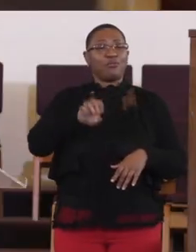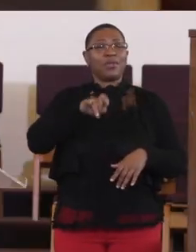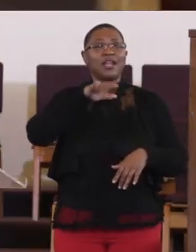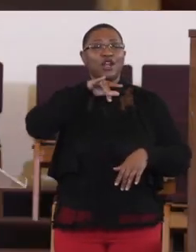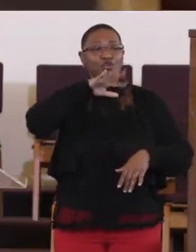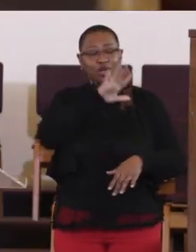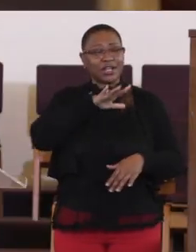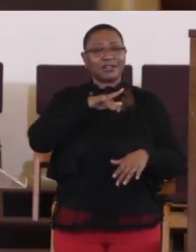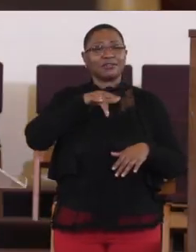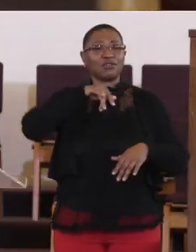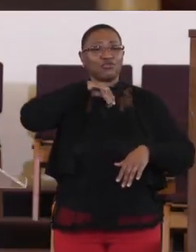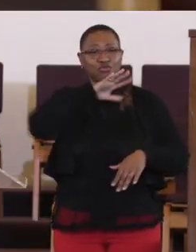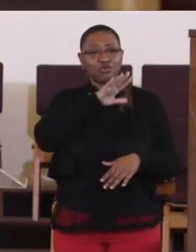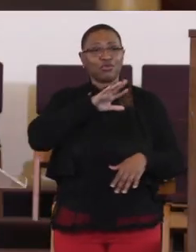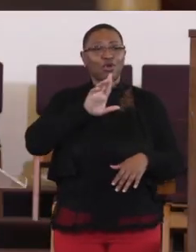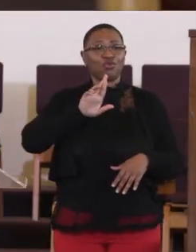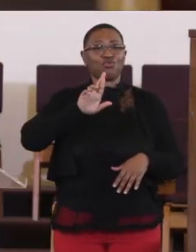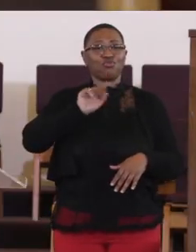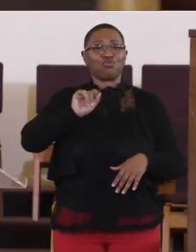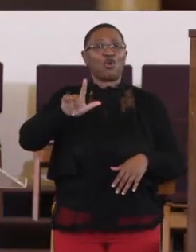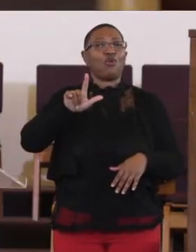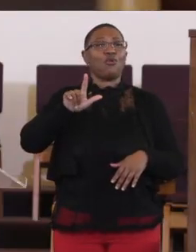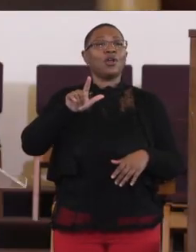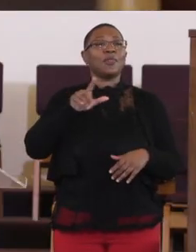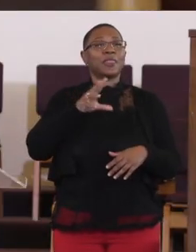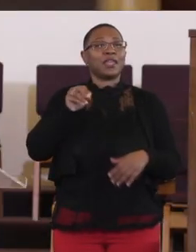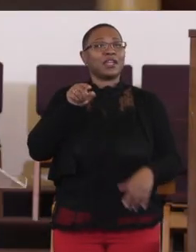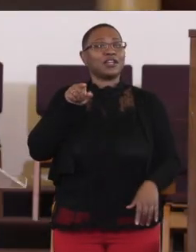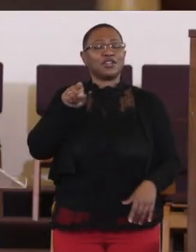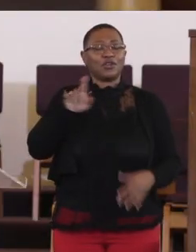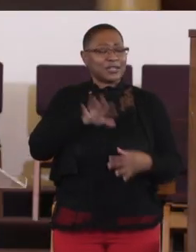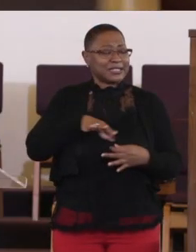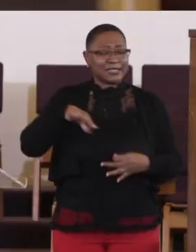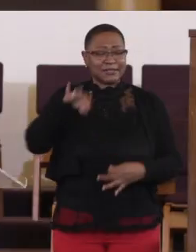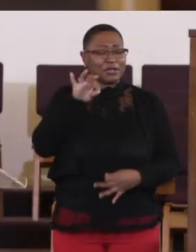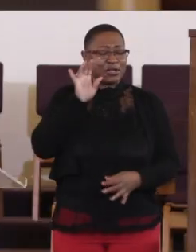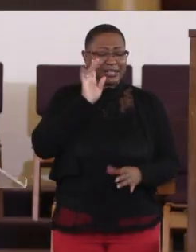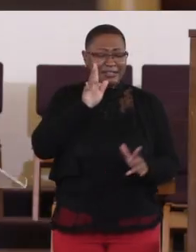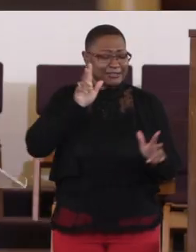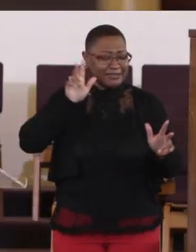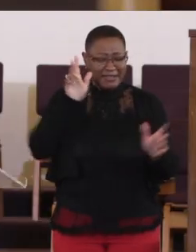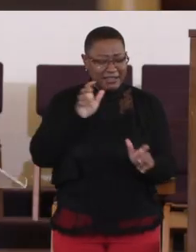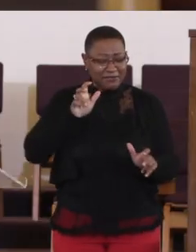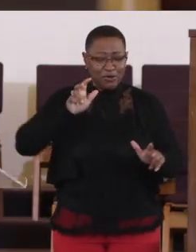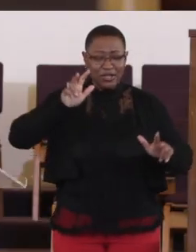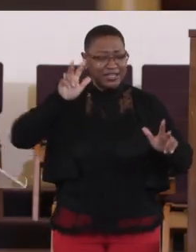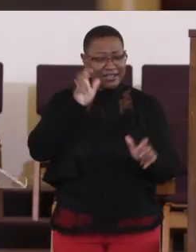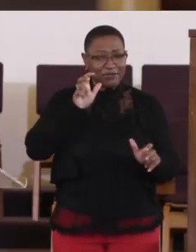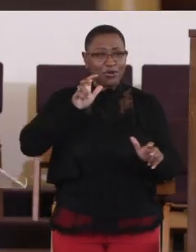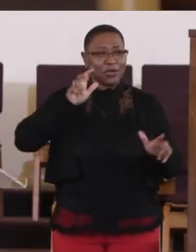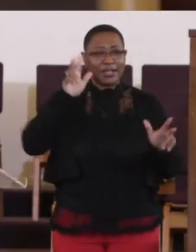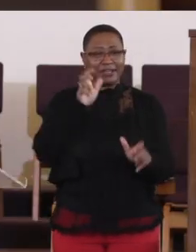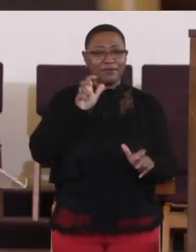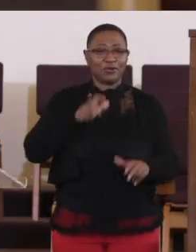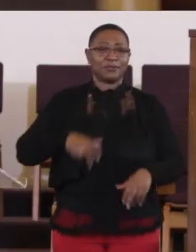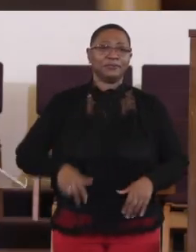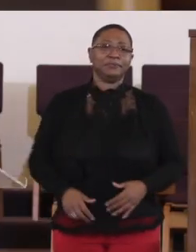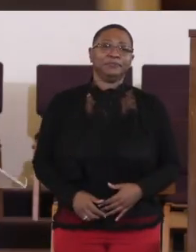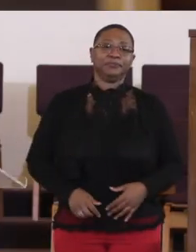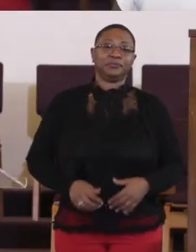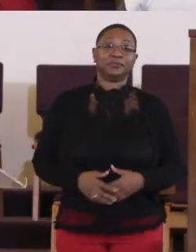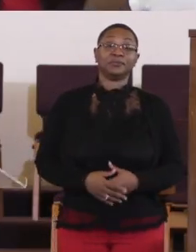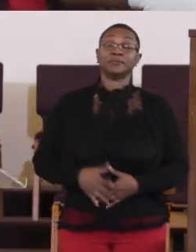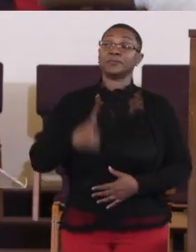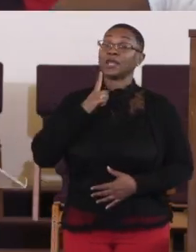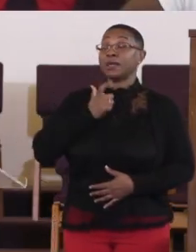stick and a crooked roll. And your spirit is evil, evil, evil. Okay. I'm